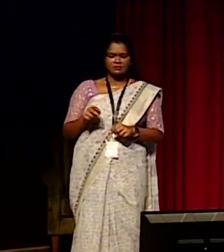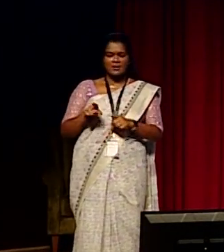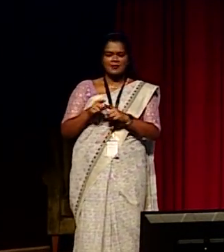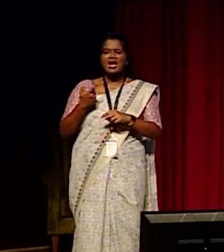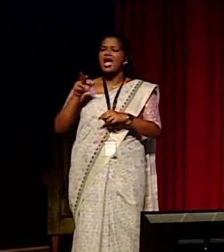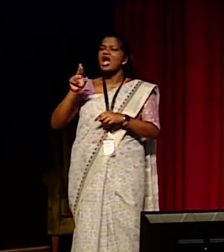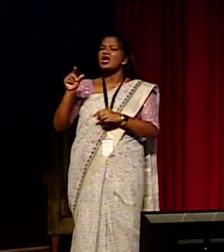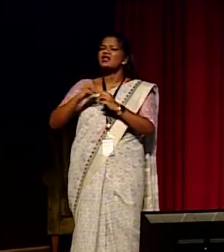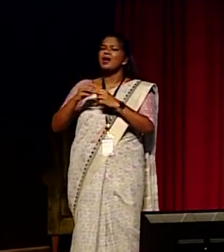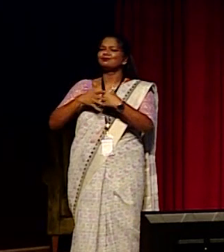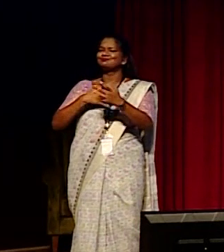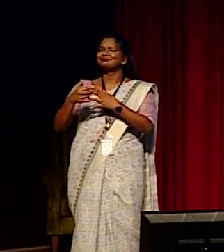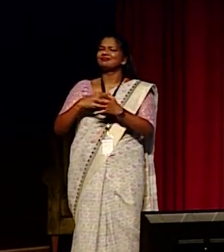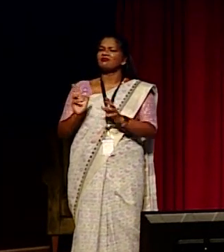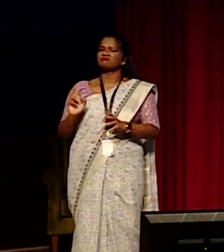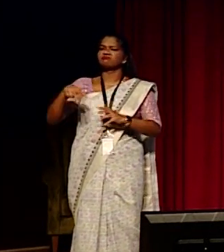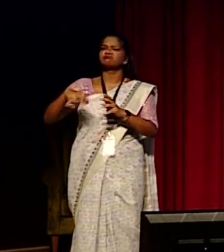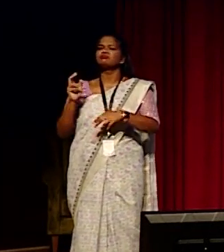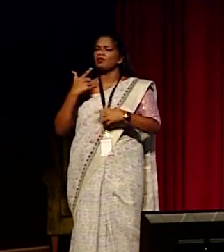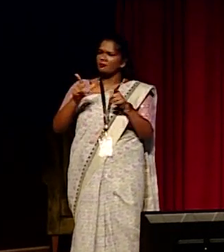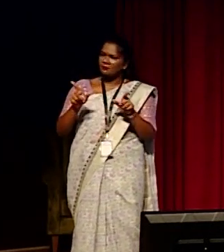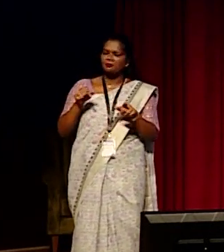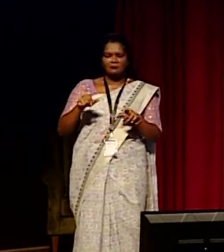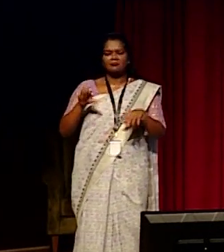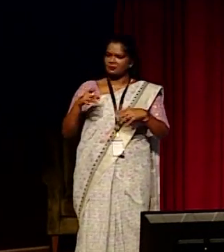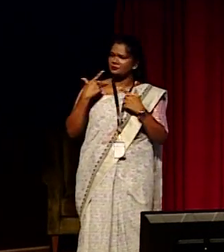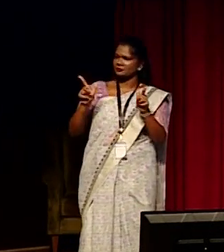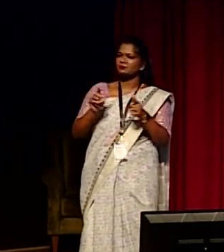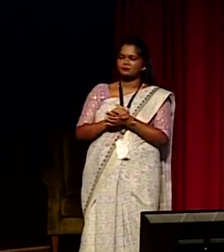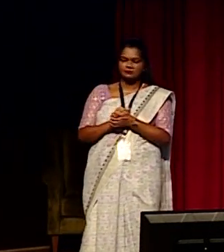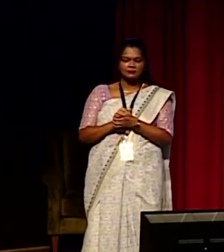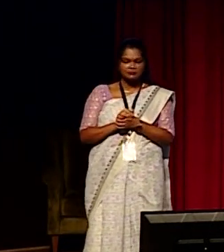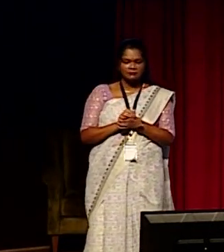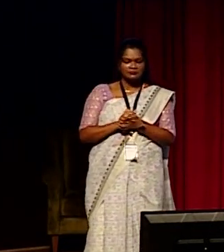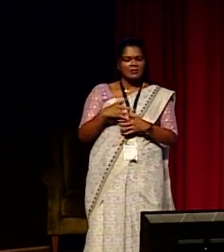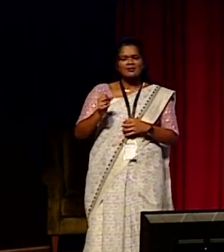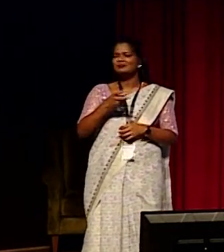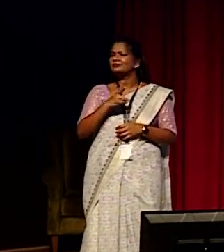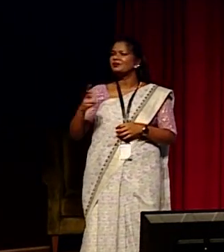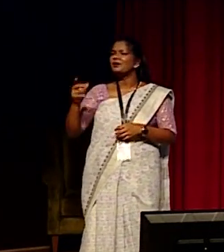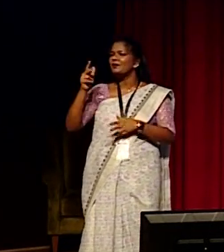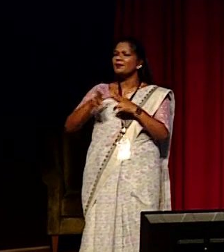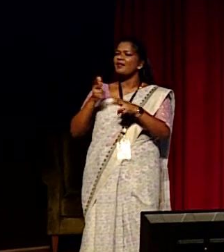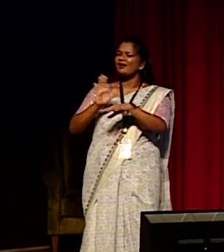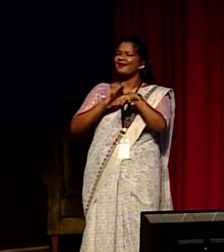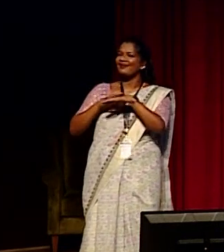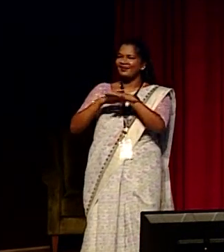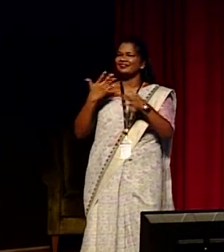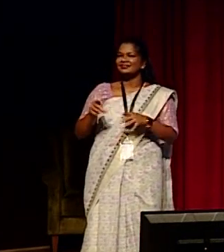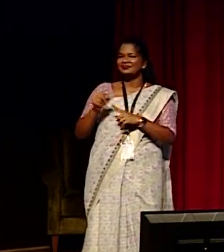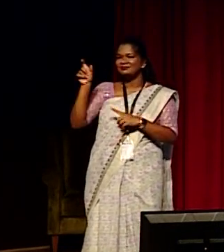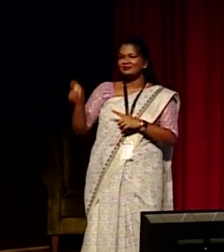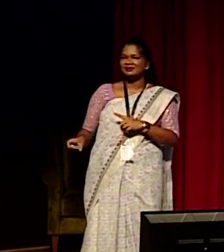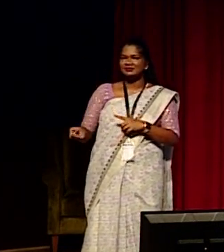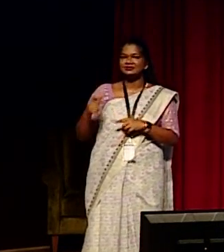rubber, it'll take up the ground reaction forces and the impact, so they can do that, and they do. We have all kinds of patients who attempt things that we